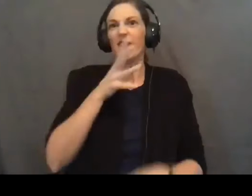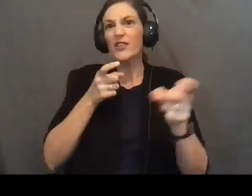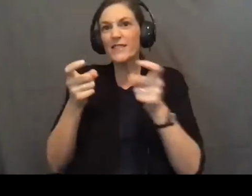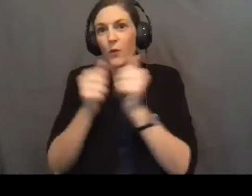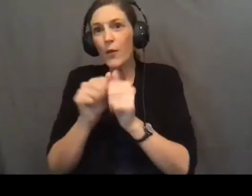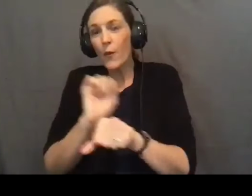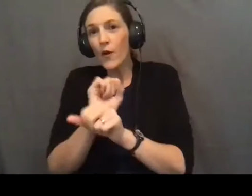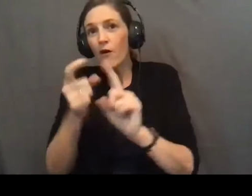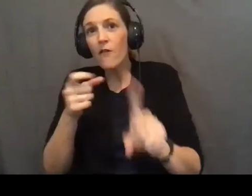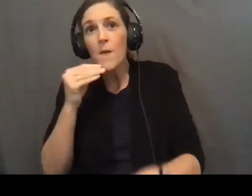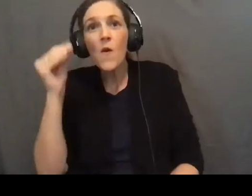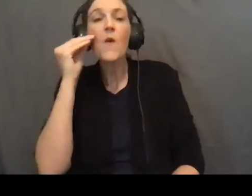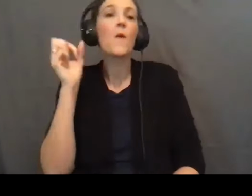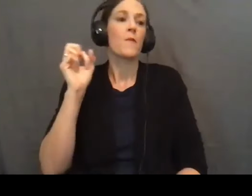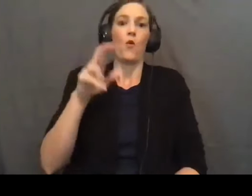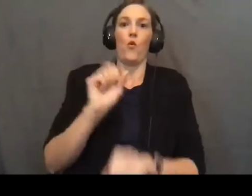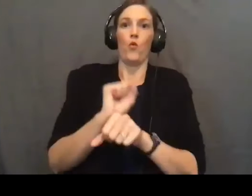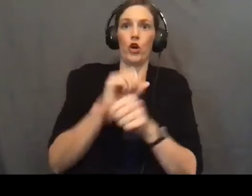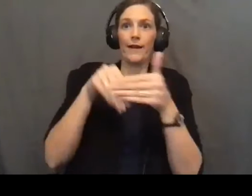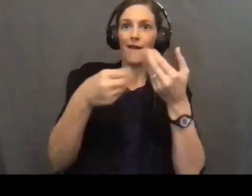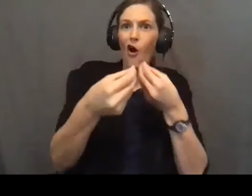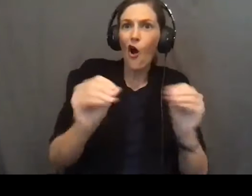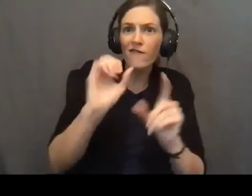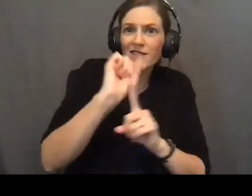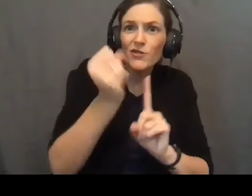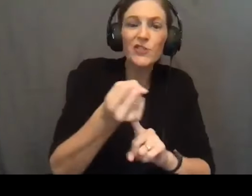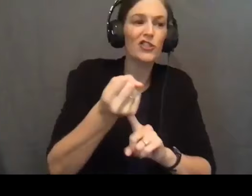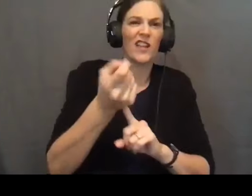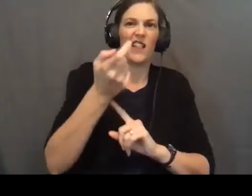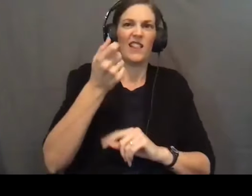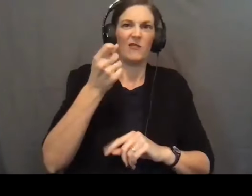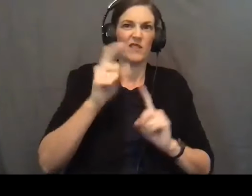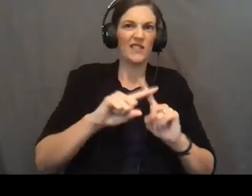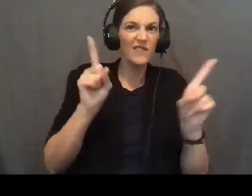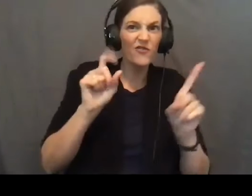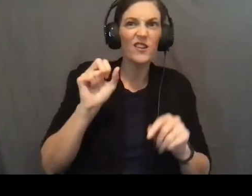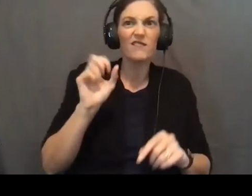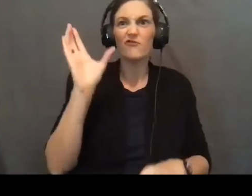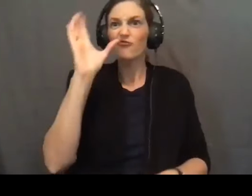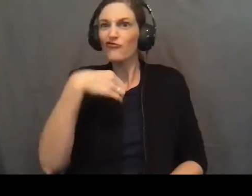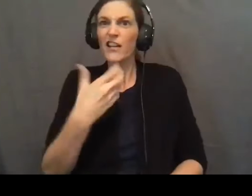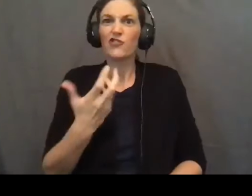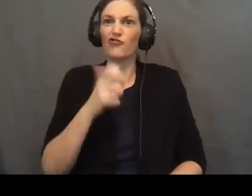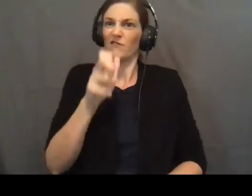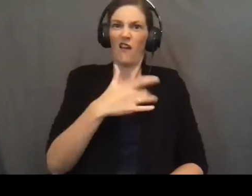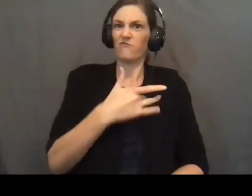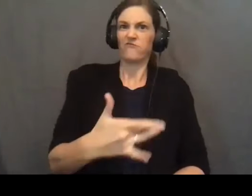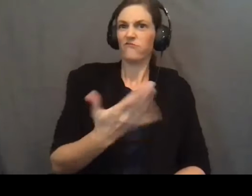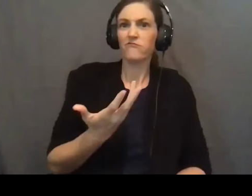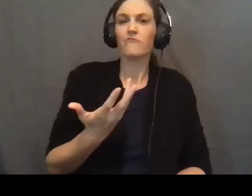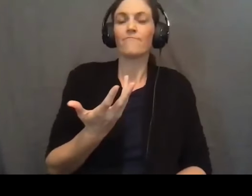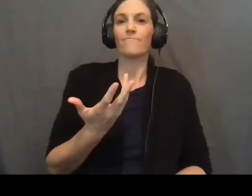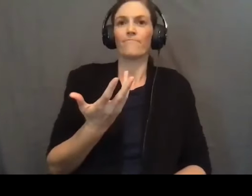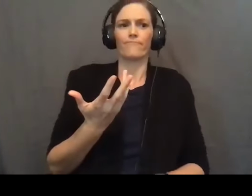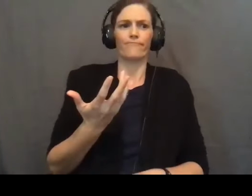situations or working in office scenarios that are a little bit different or strange than what they're used to, and all the while